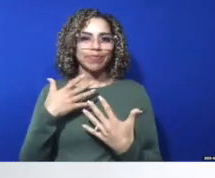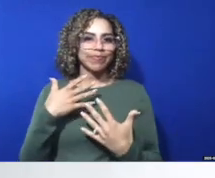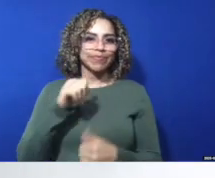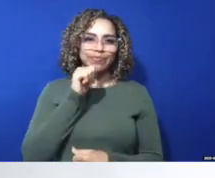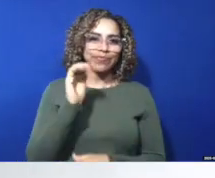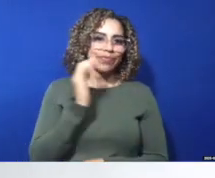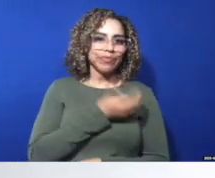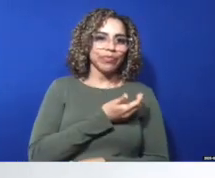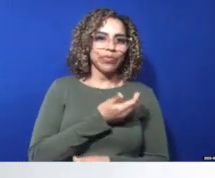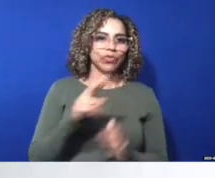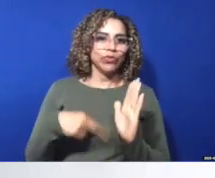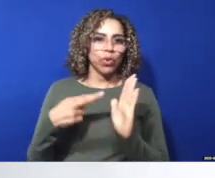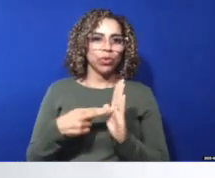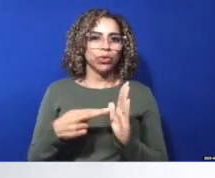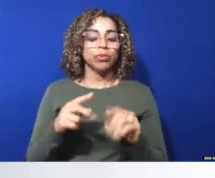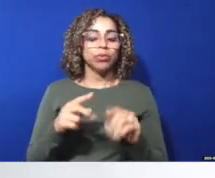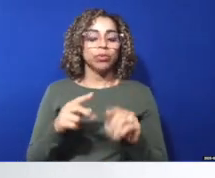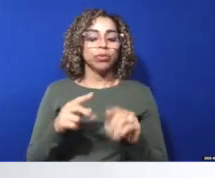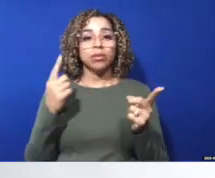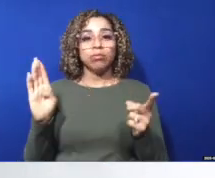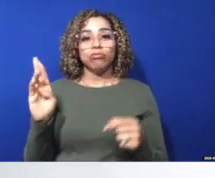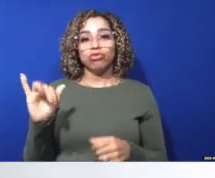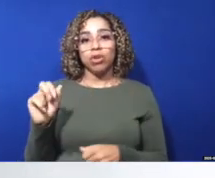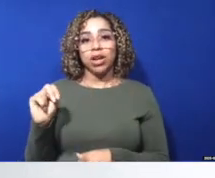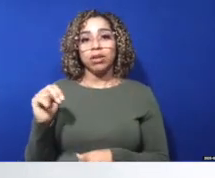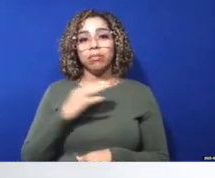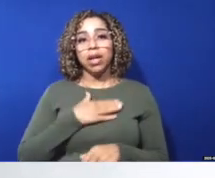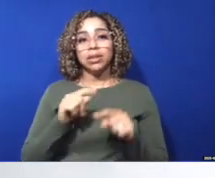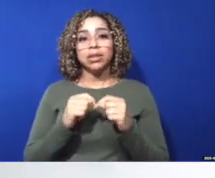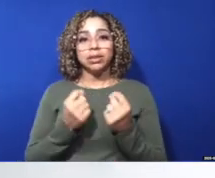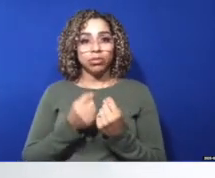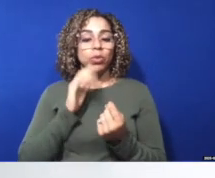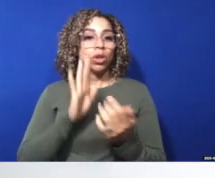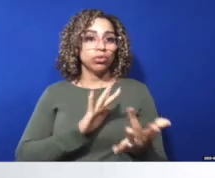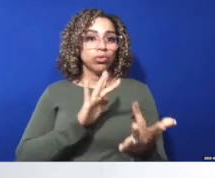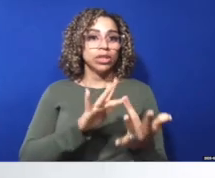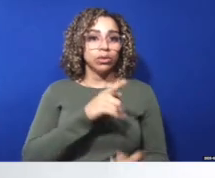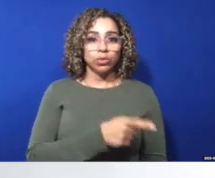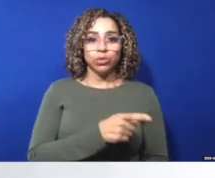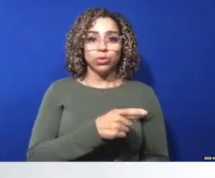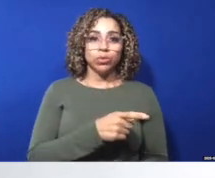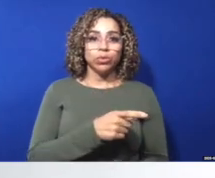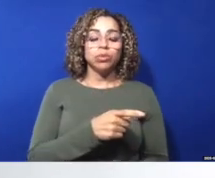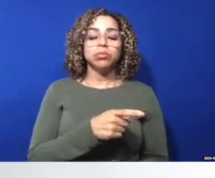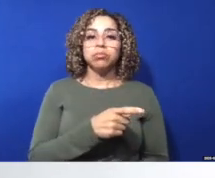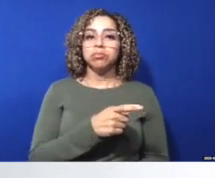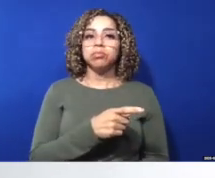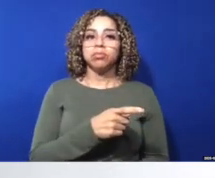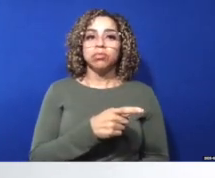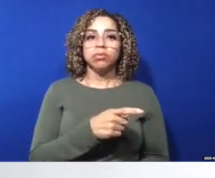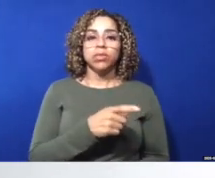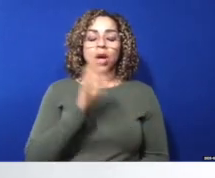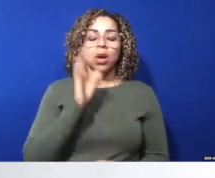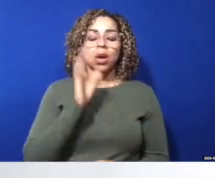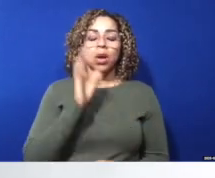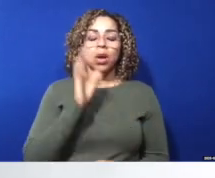purview. But Brian, my team, we will be reaching out to you. And so I'll just make a note to my